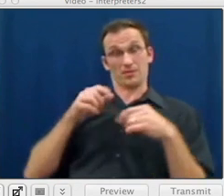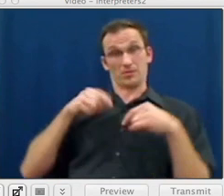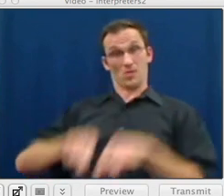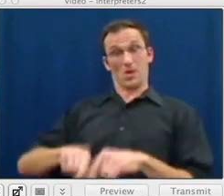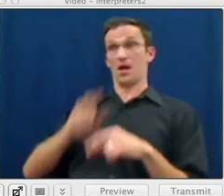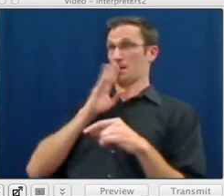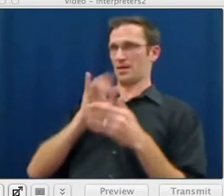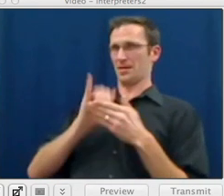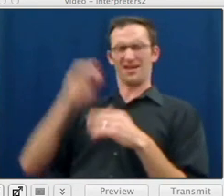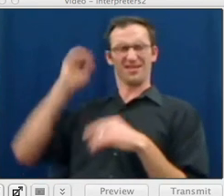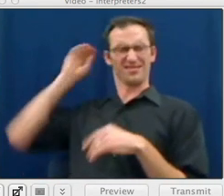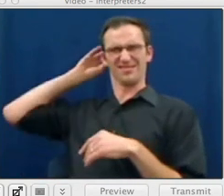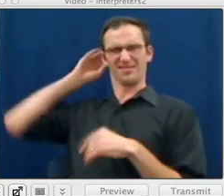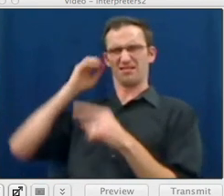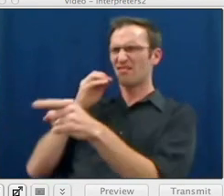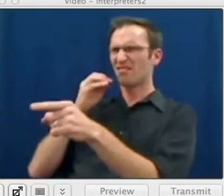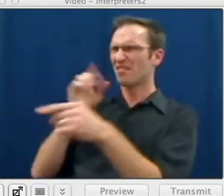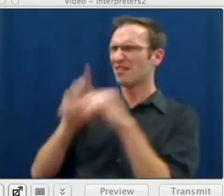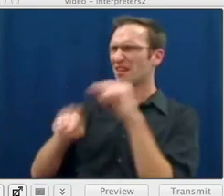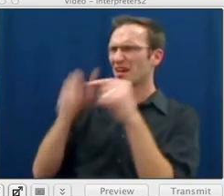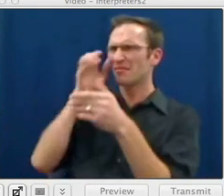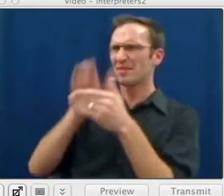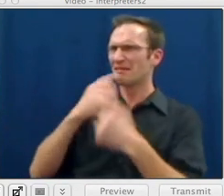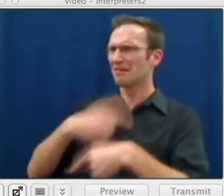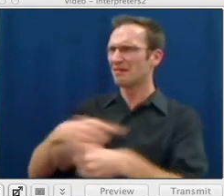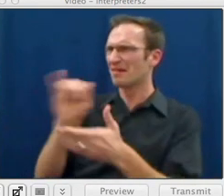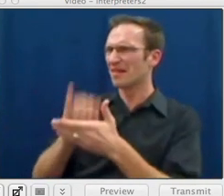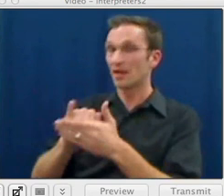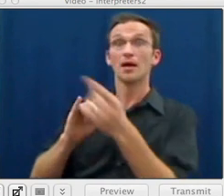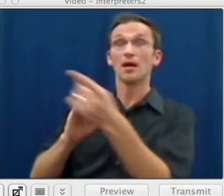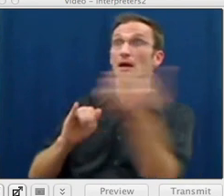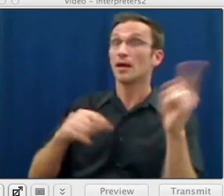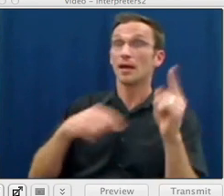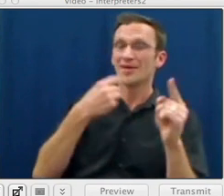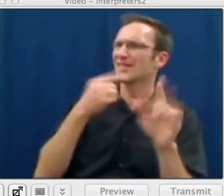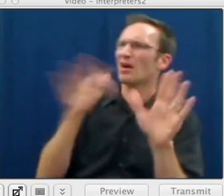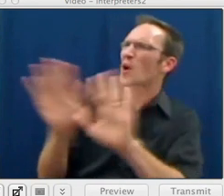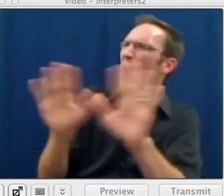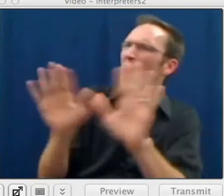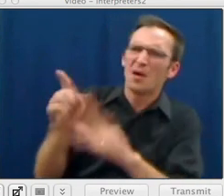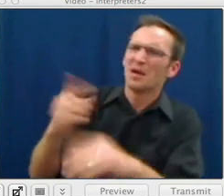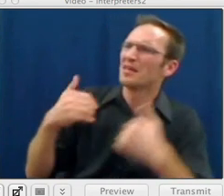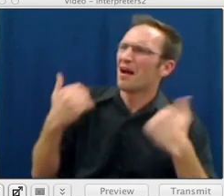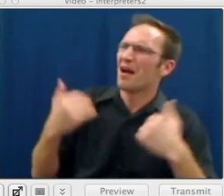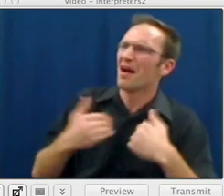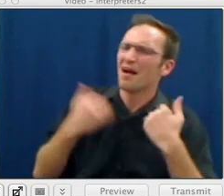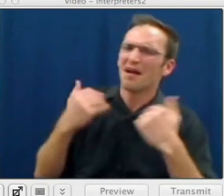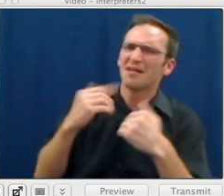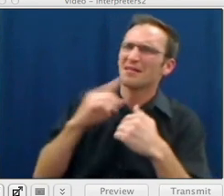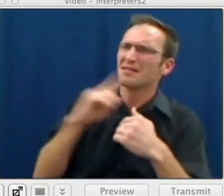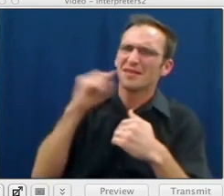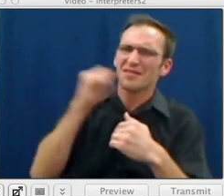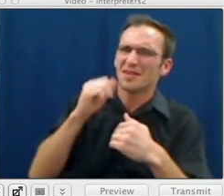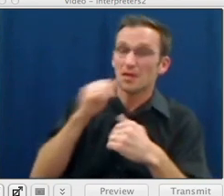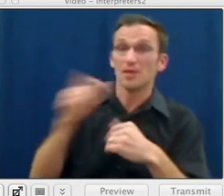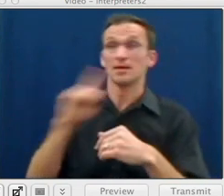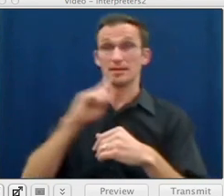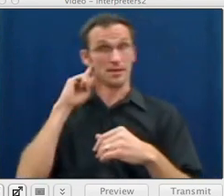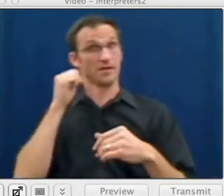people all respond to this young deaf woman with, no, no, no, you shouldn't do that. You are so young. The deaf person picks up on the